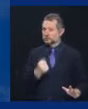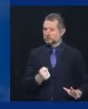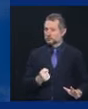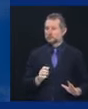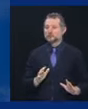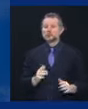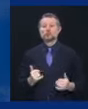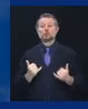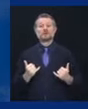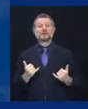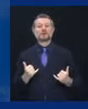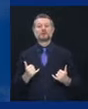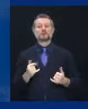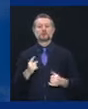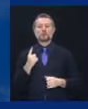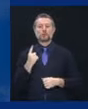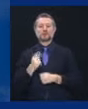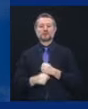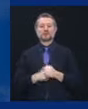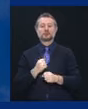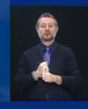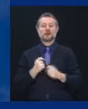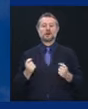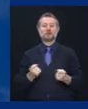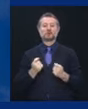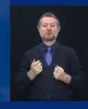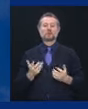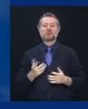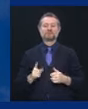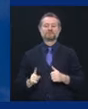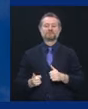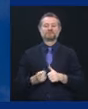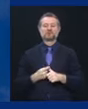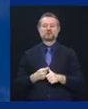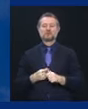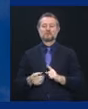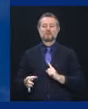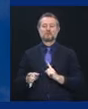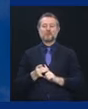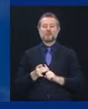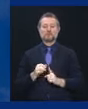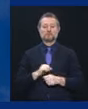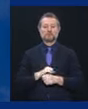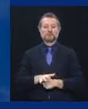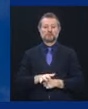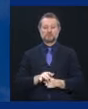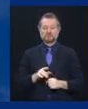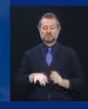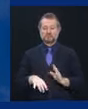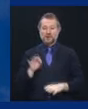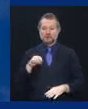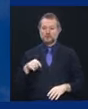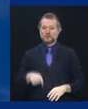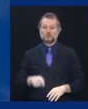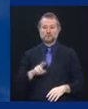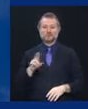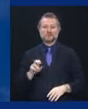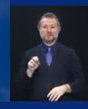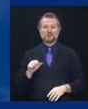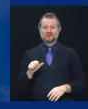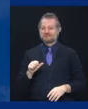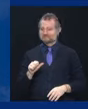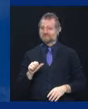the first case being found in the United States, first COVID case. 1 year ago